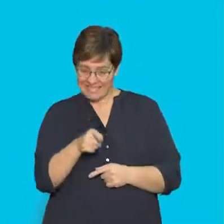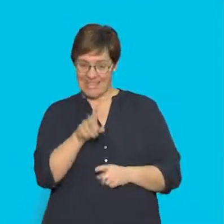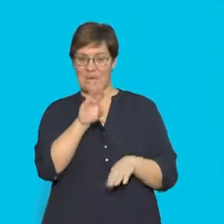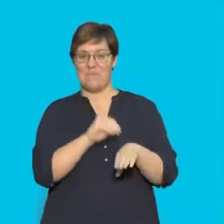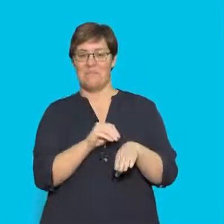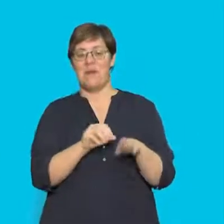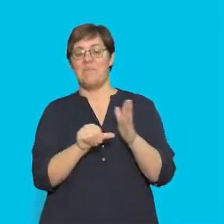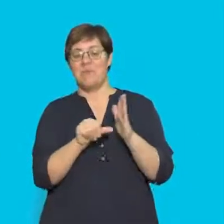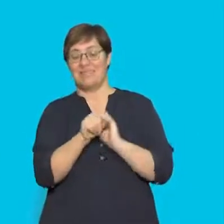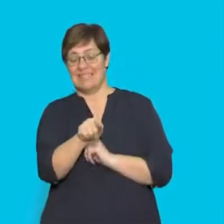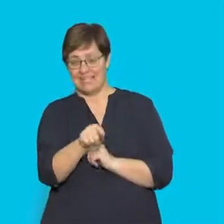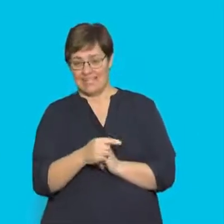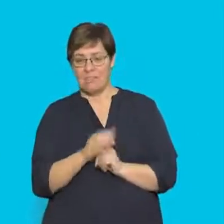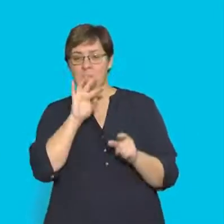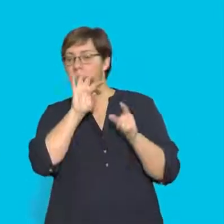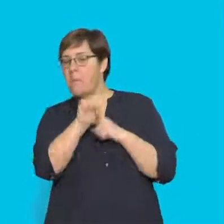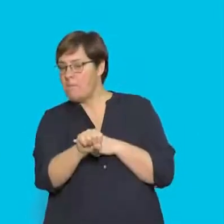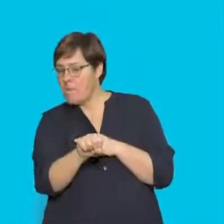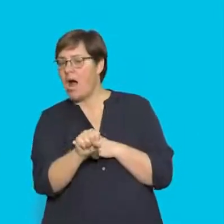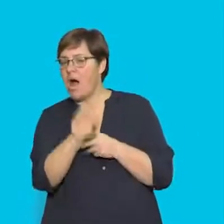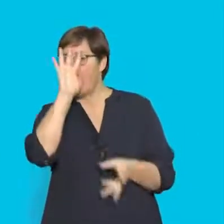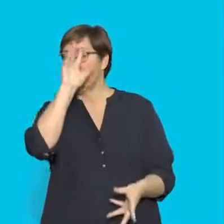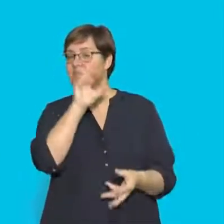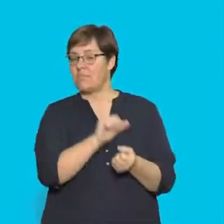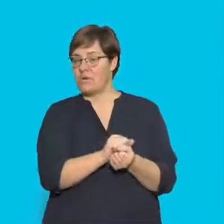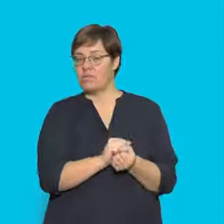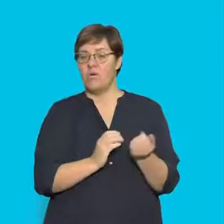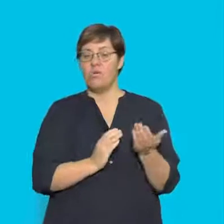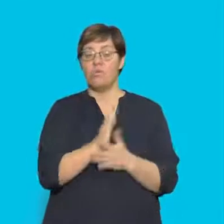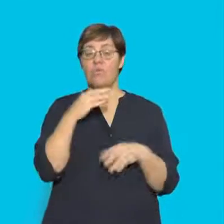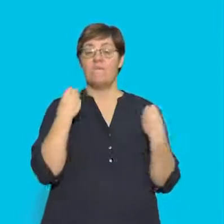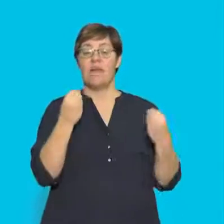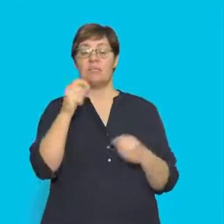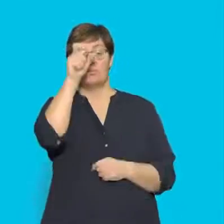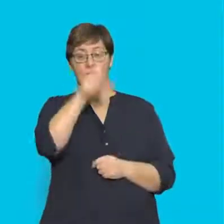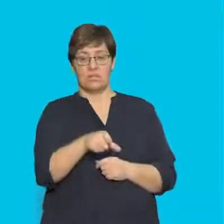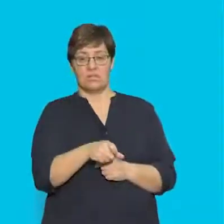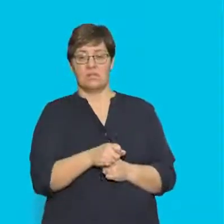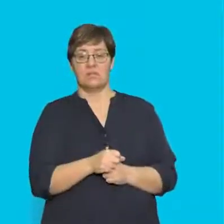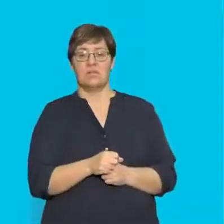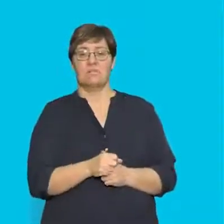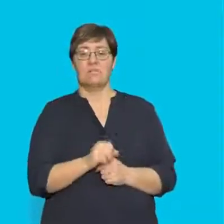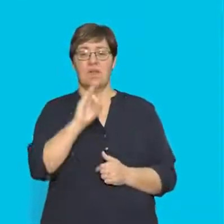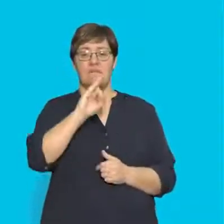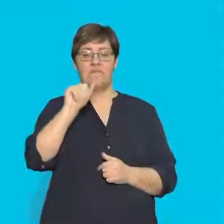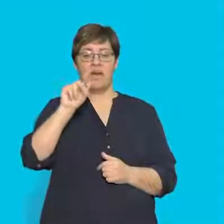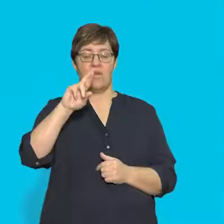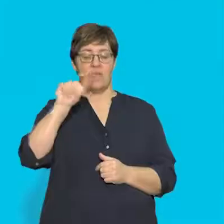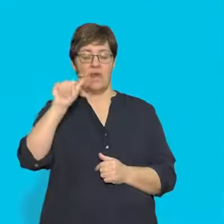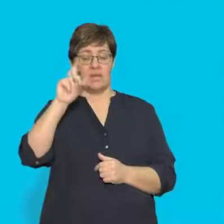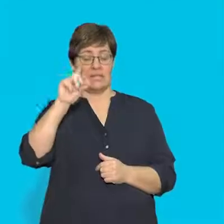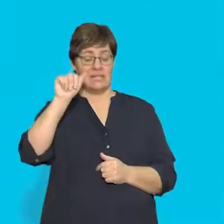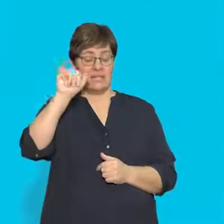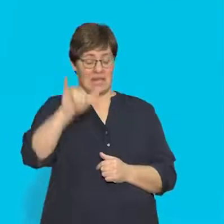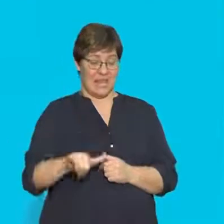these were discovered and summarized by a very famous physicist called Faraday. Faraday's law